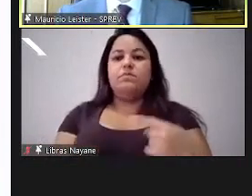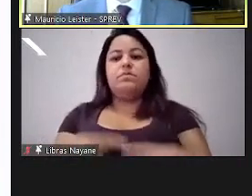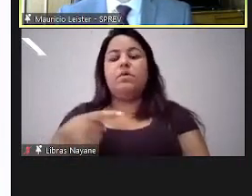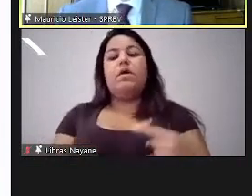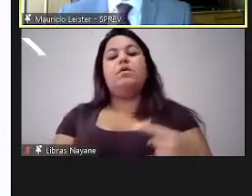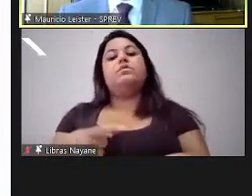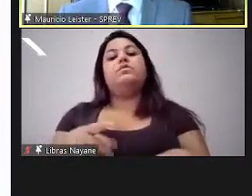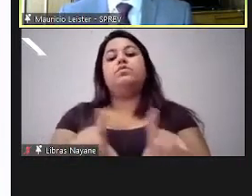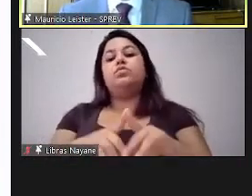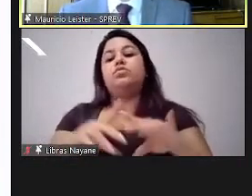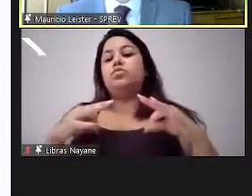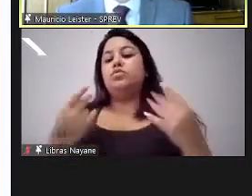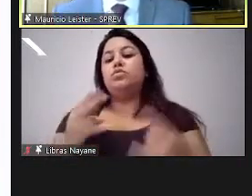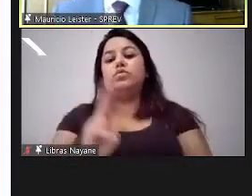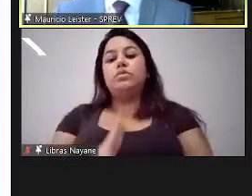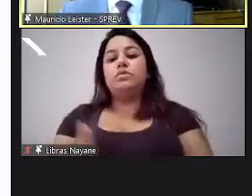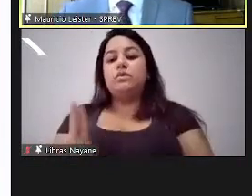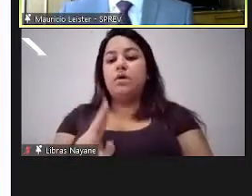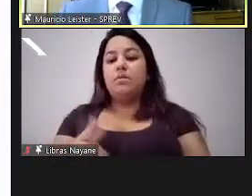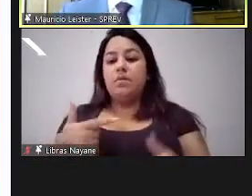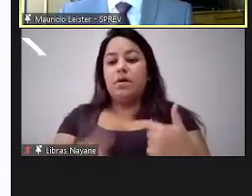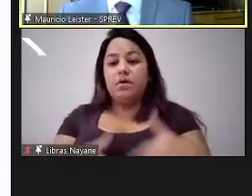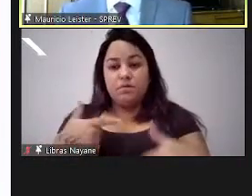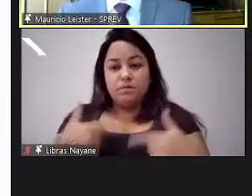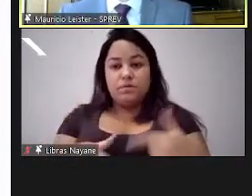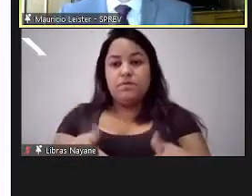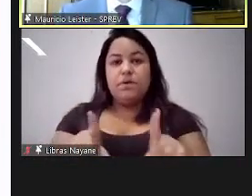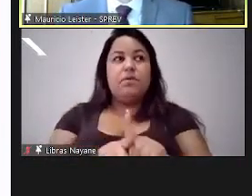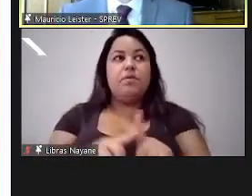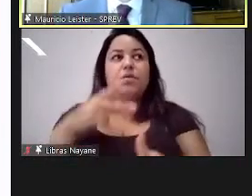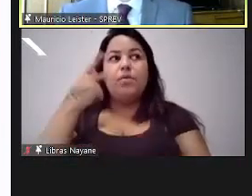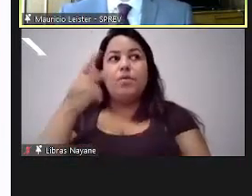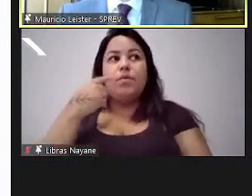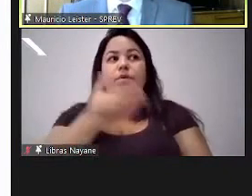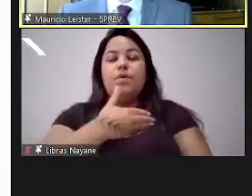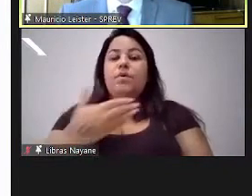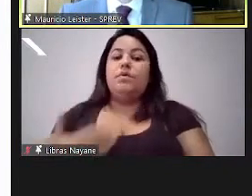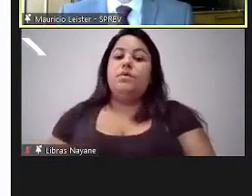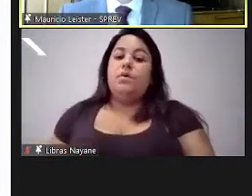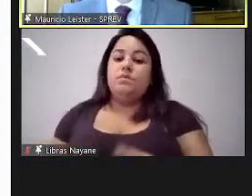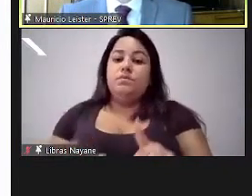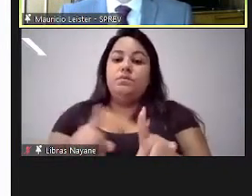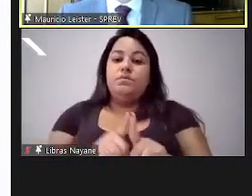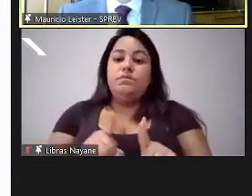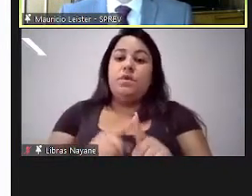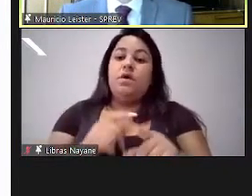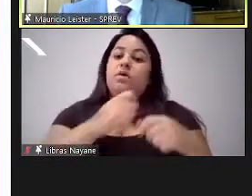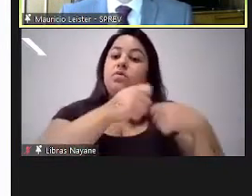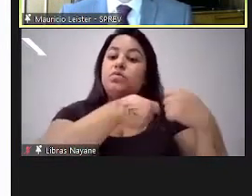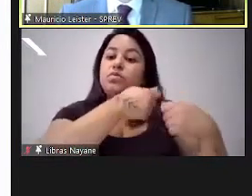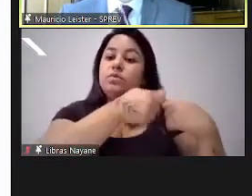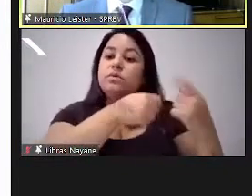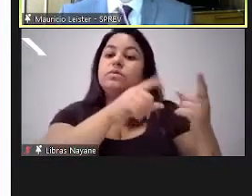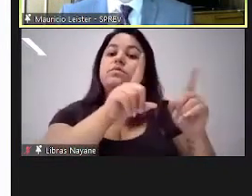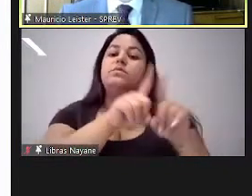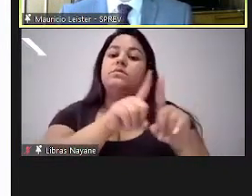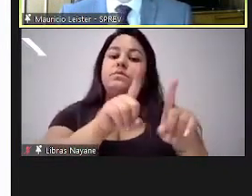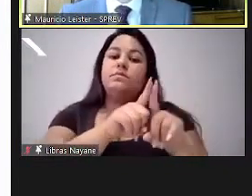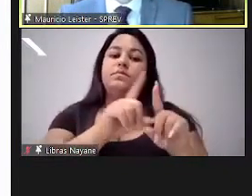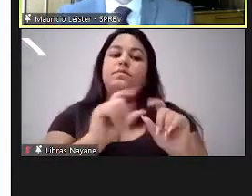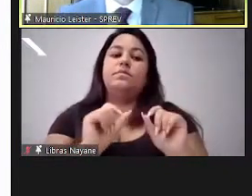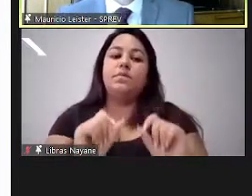The Social Security Secretariat has done several partnerships with regulatory agencies,